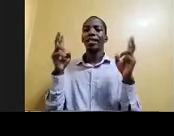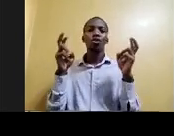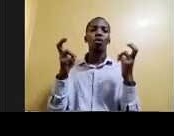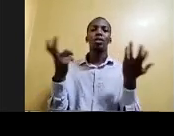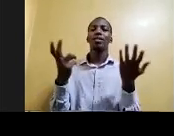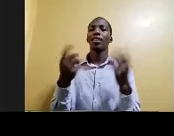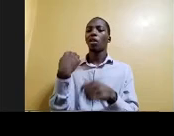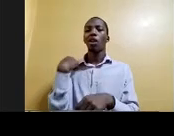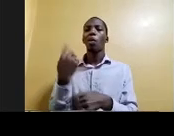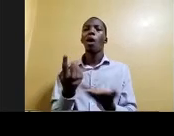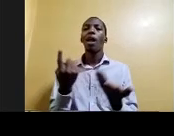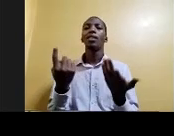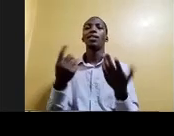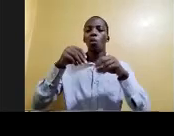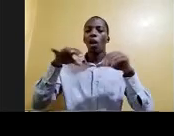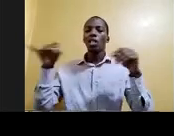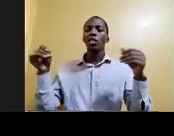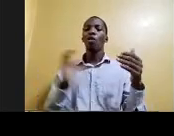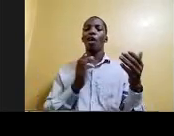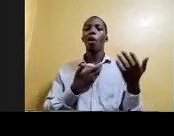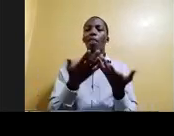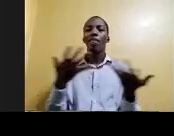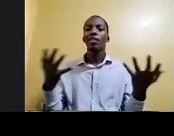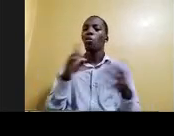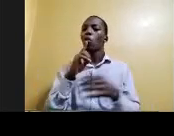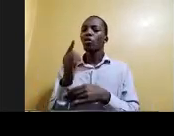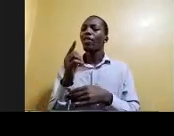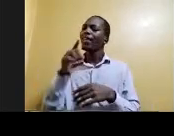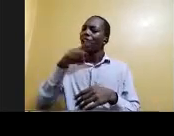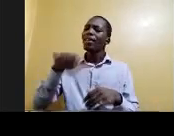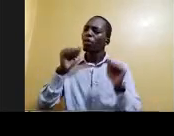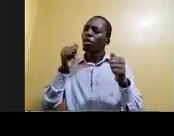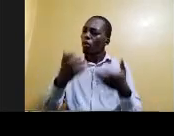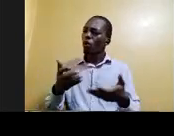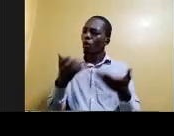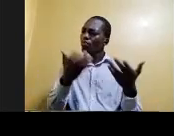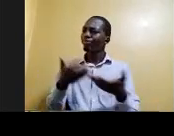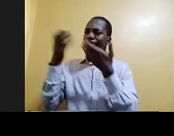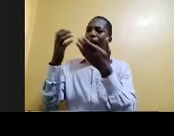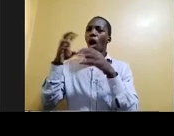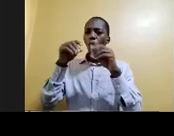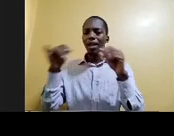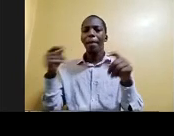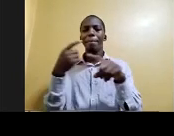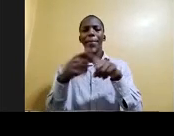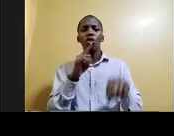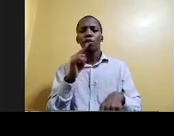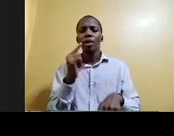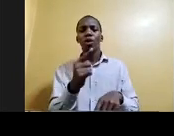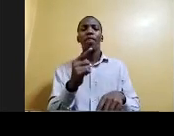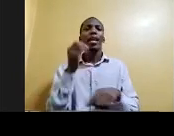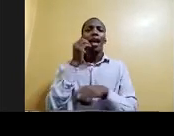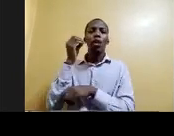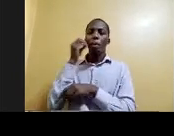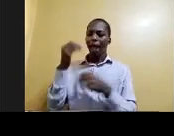products to ensure that we can export quality, but also to ensure that our consumers at home also have the best